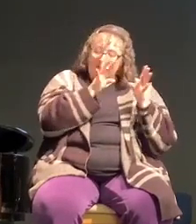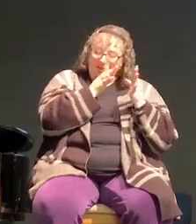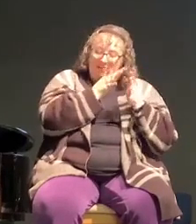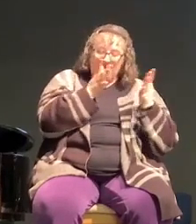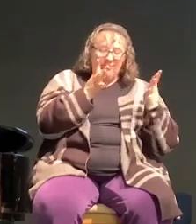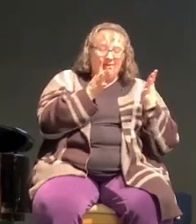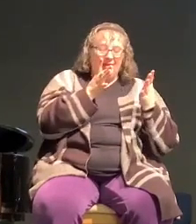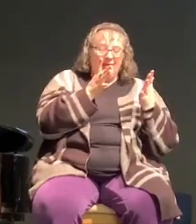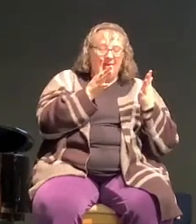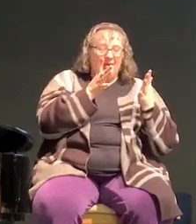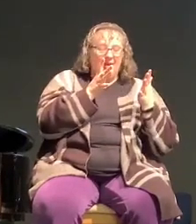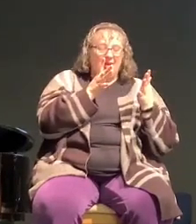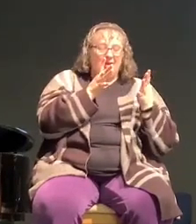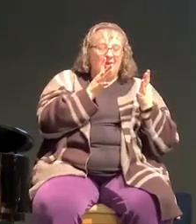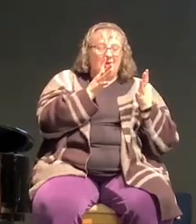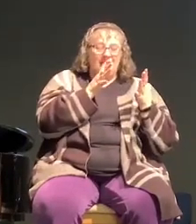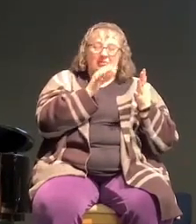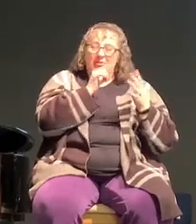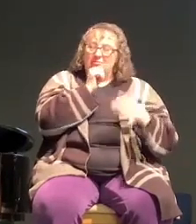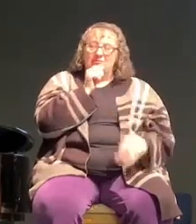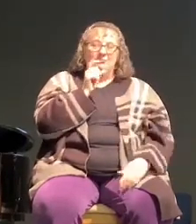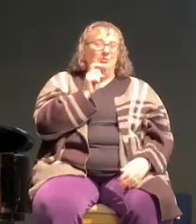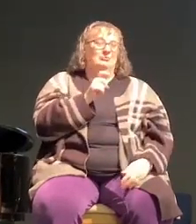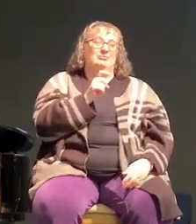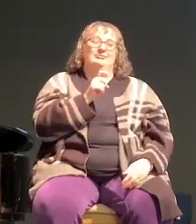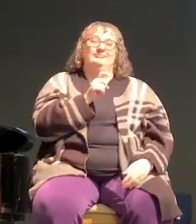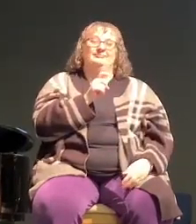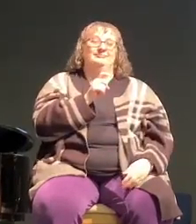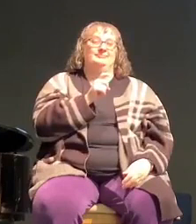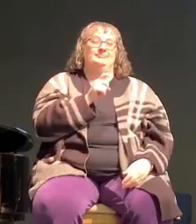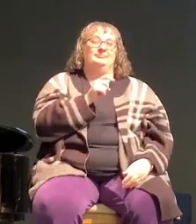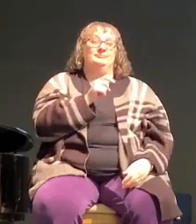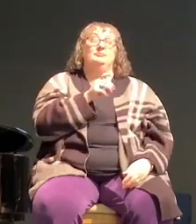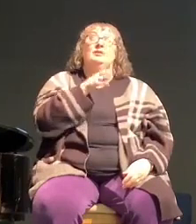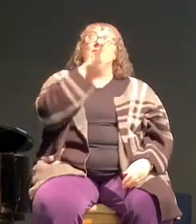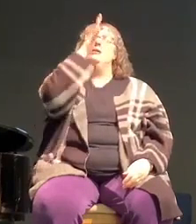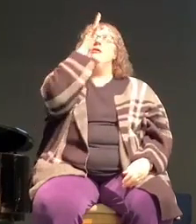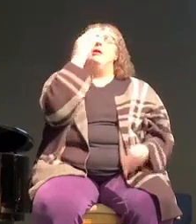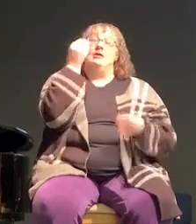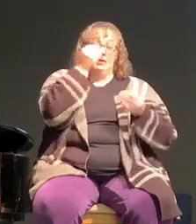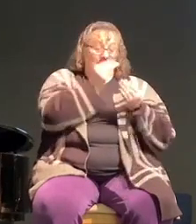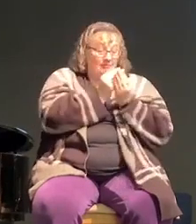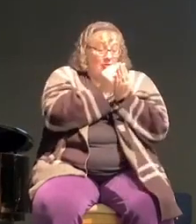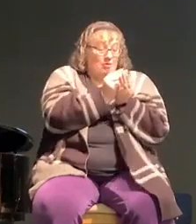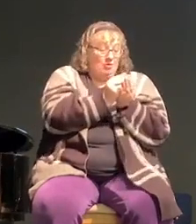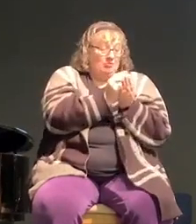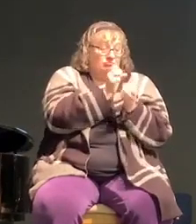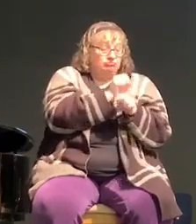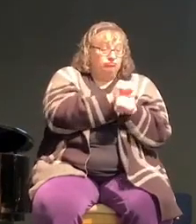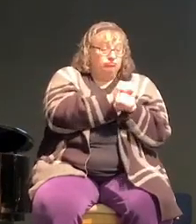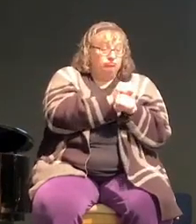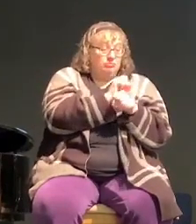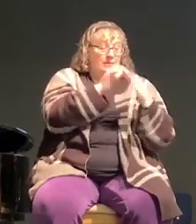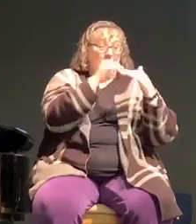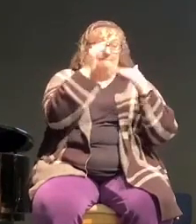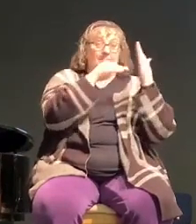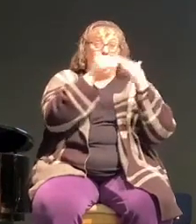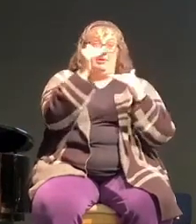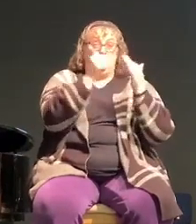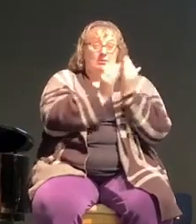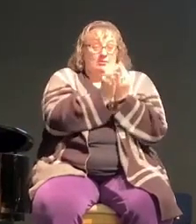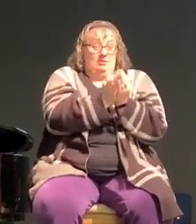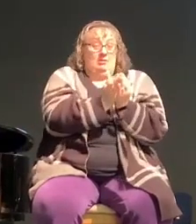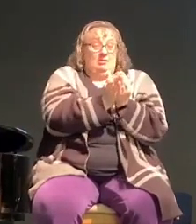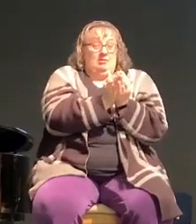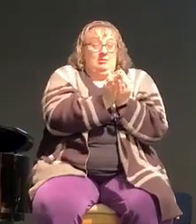we've turned it into something it wasn't supposed to be. Well, he gave Noah a task to build an ark over the span of what would be considered